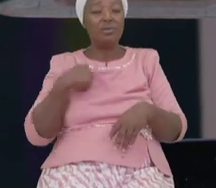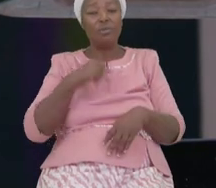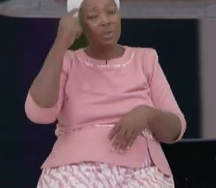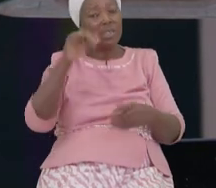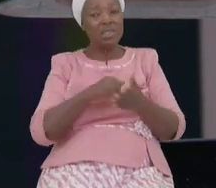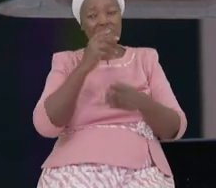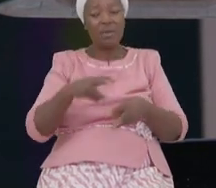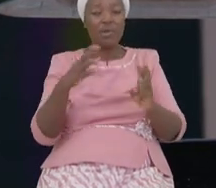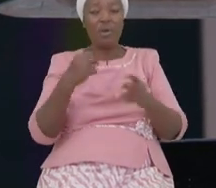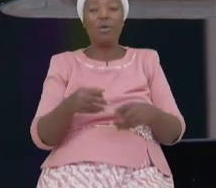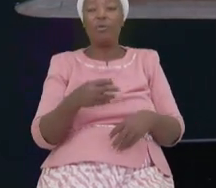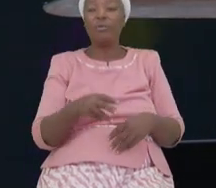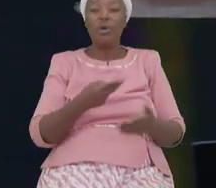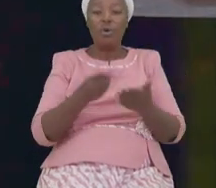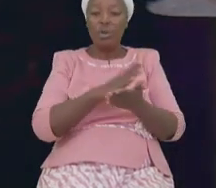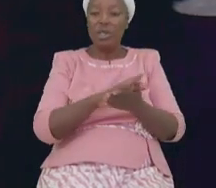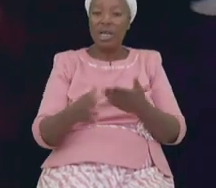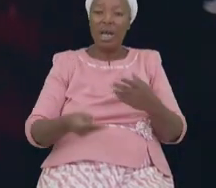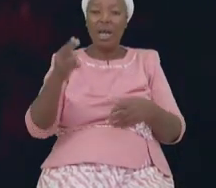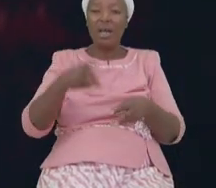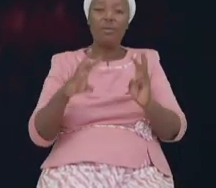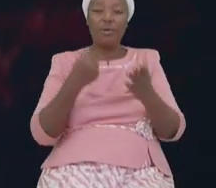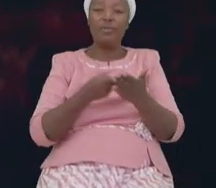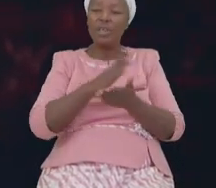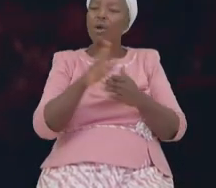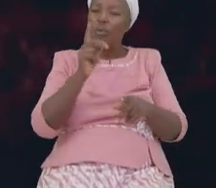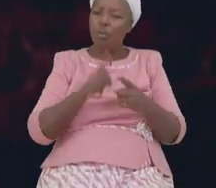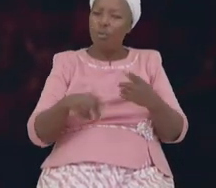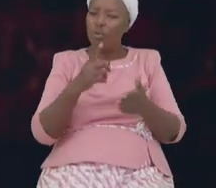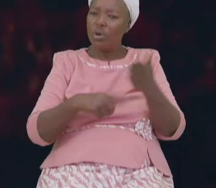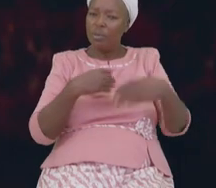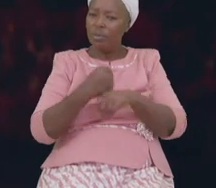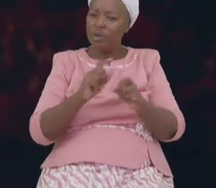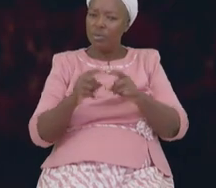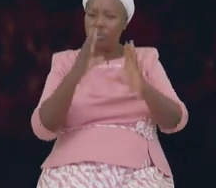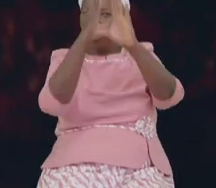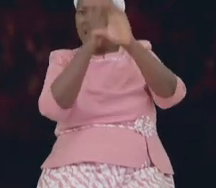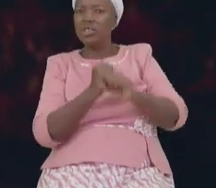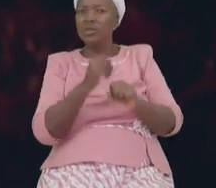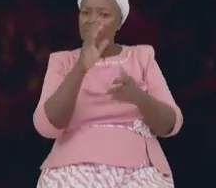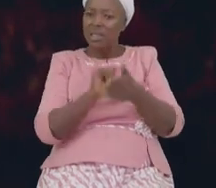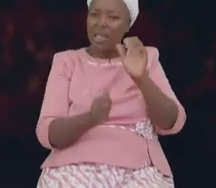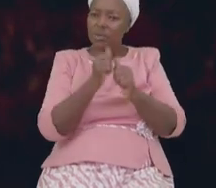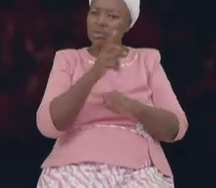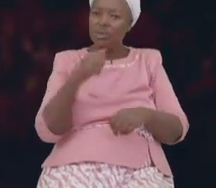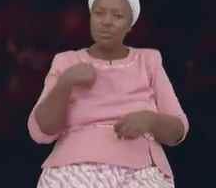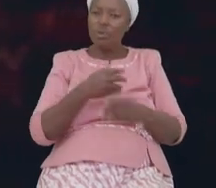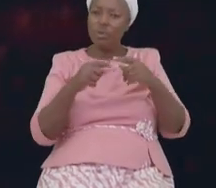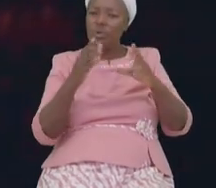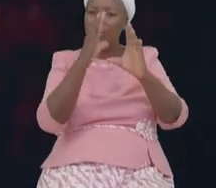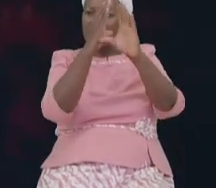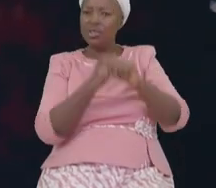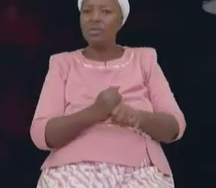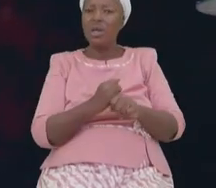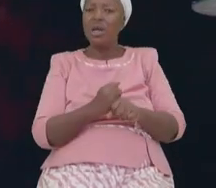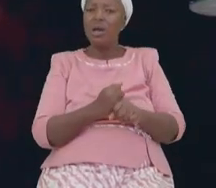of holiness. What makes us to achieve what we want to achieve earlier than we thought we'll achieve?